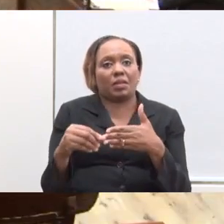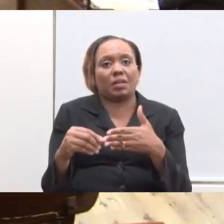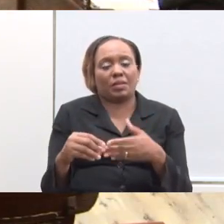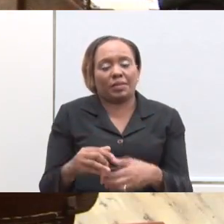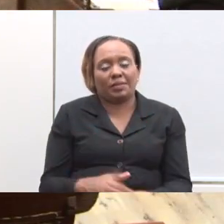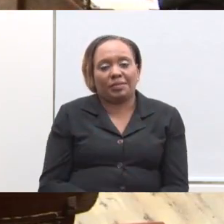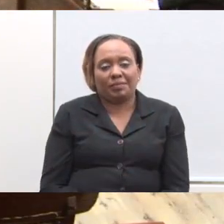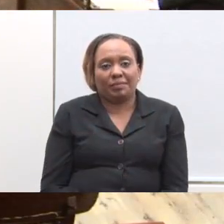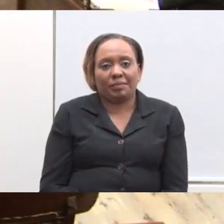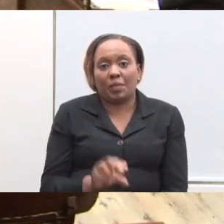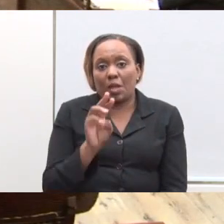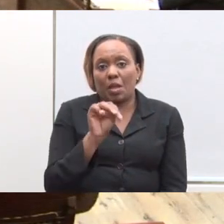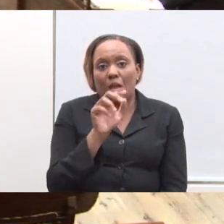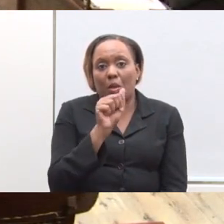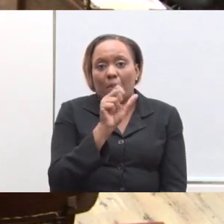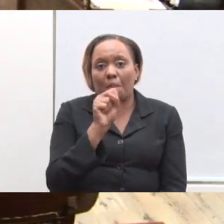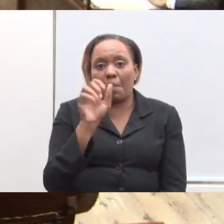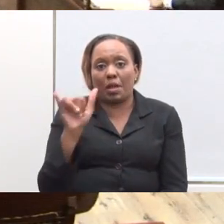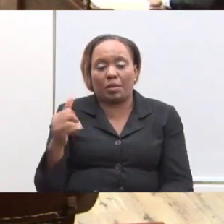instance.